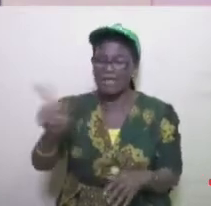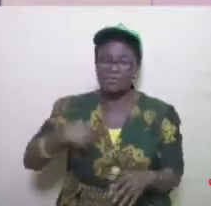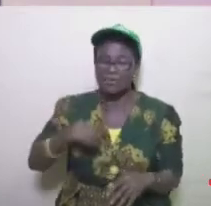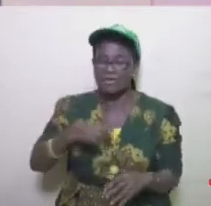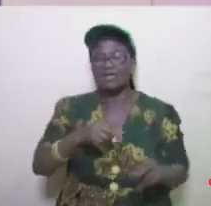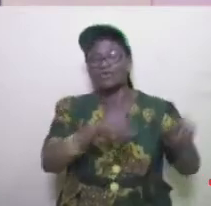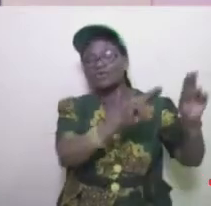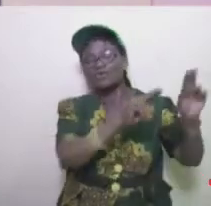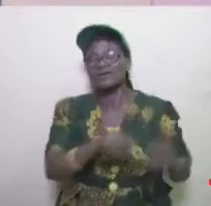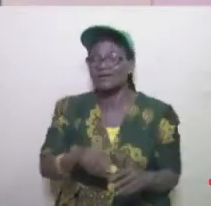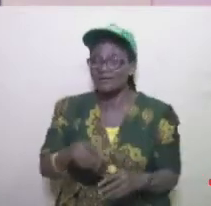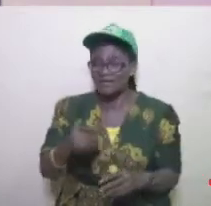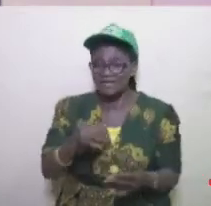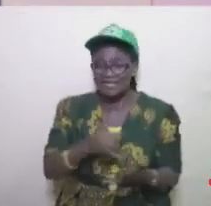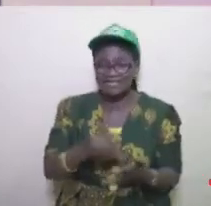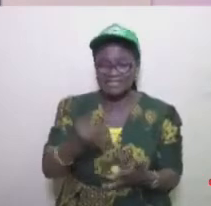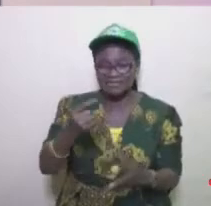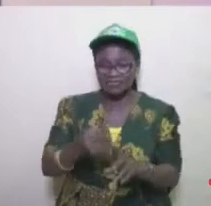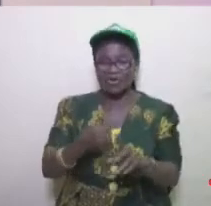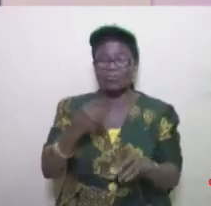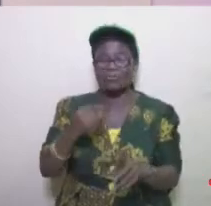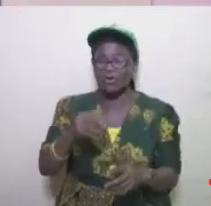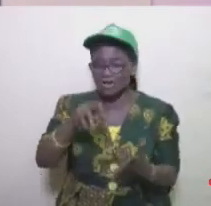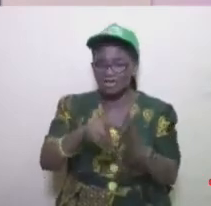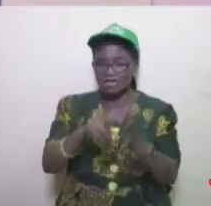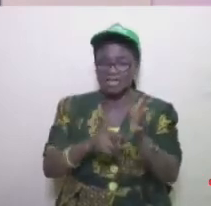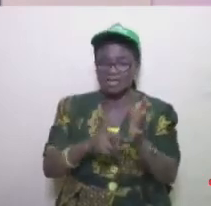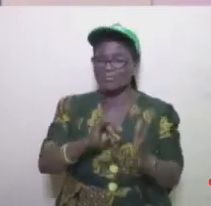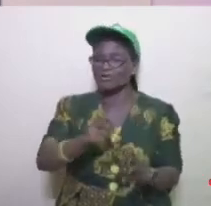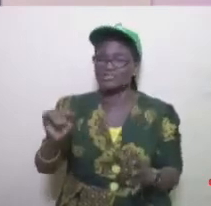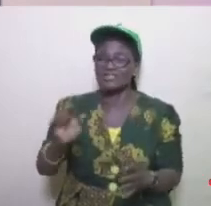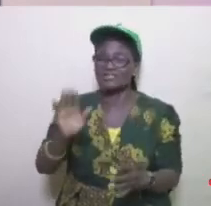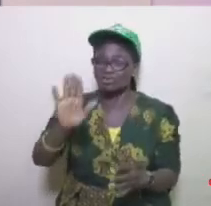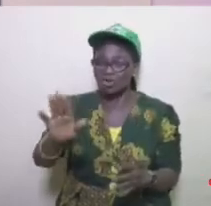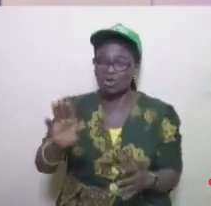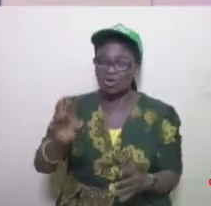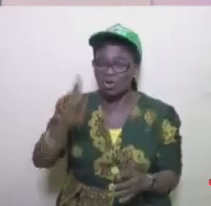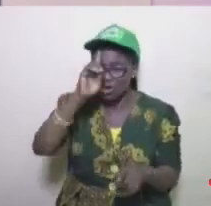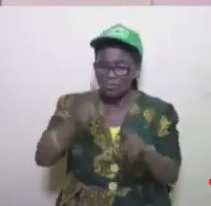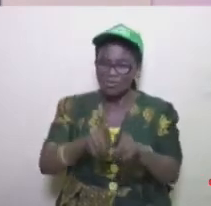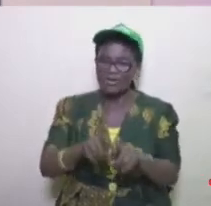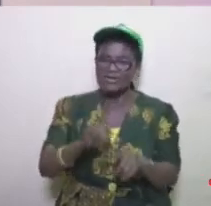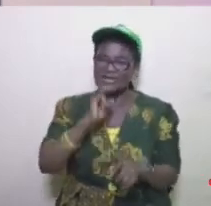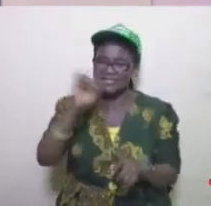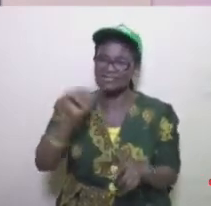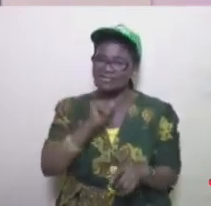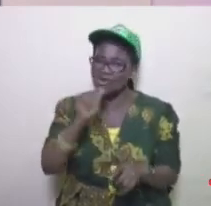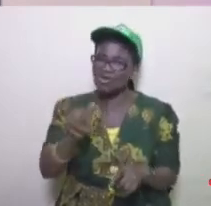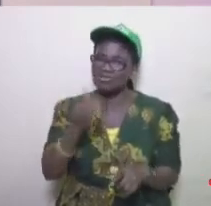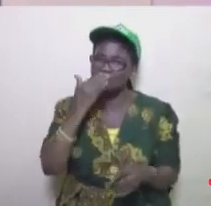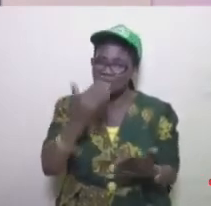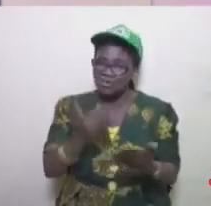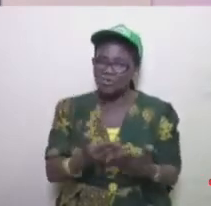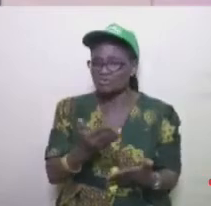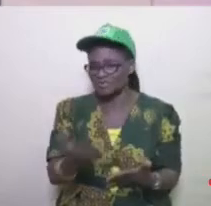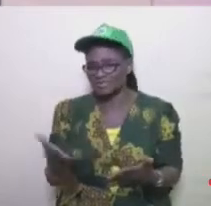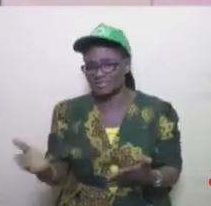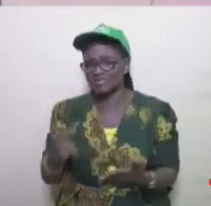Reporting your brother is not the good thing you should do. But from where I came